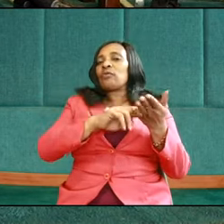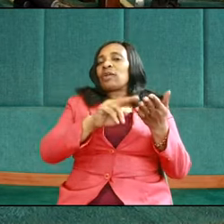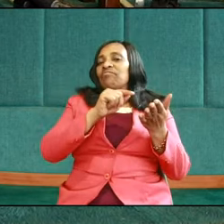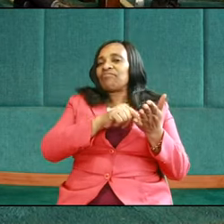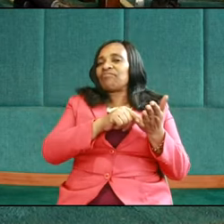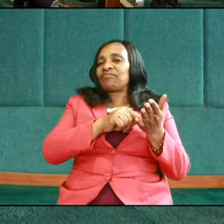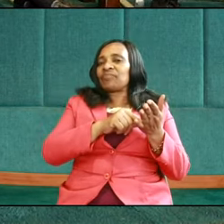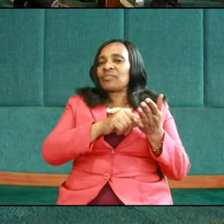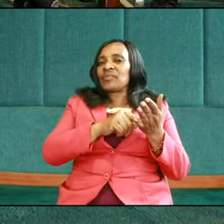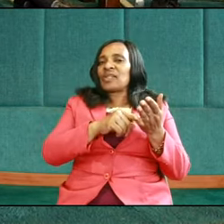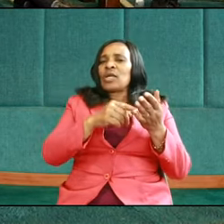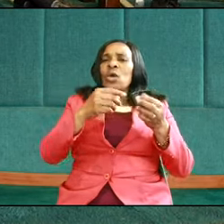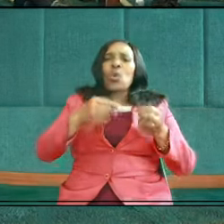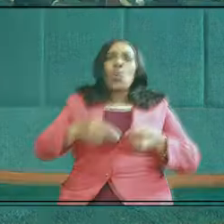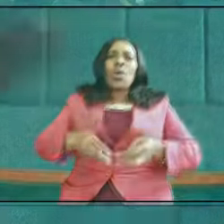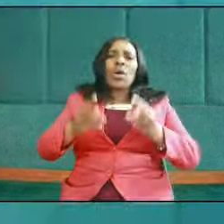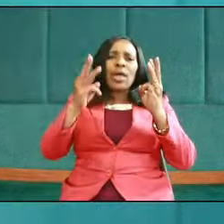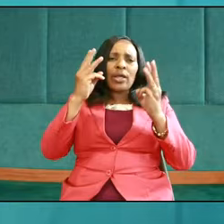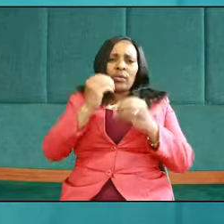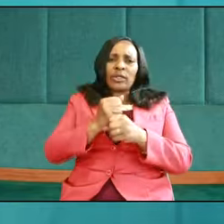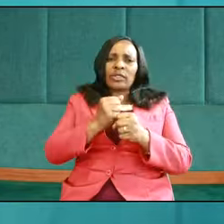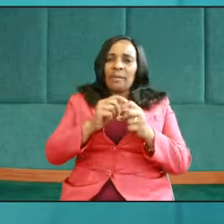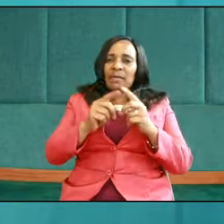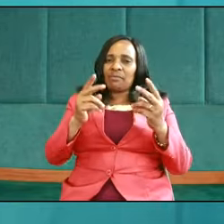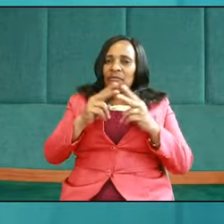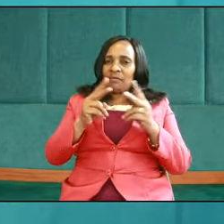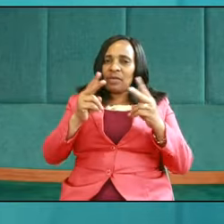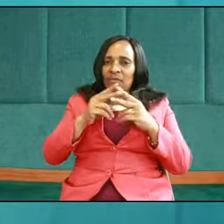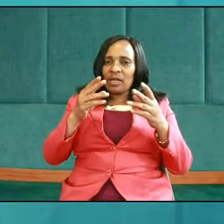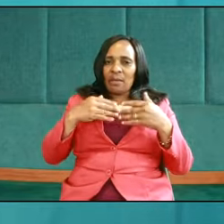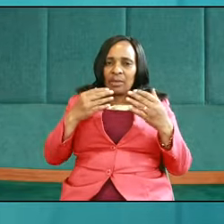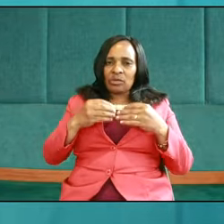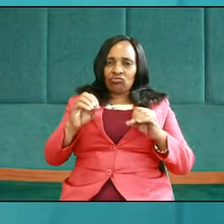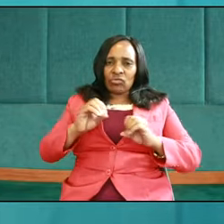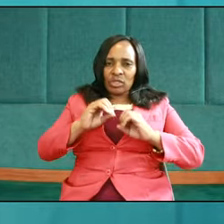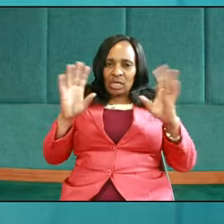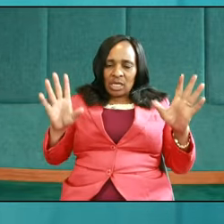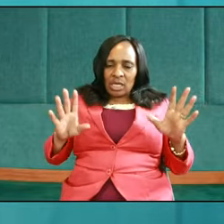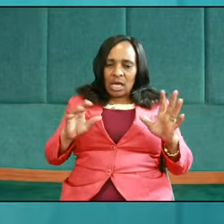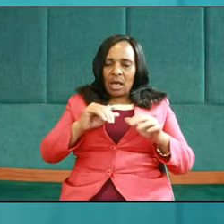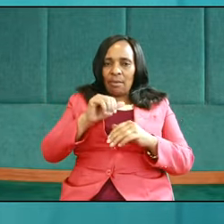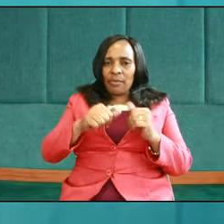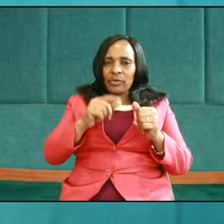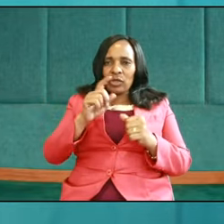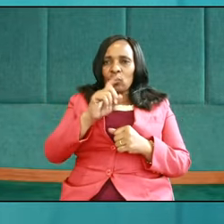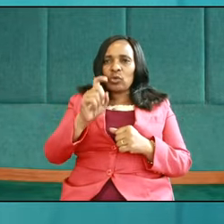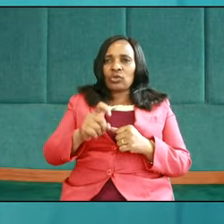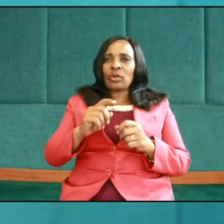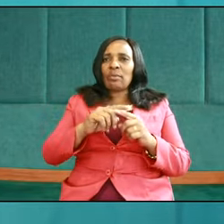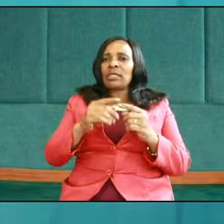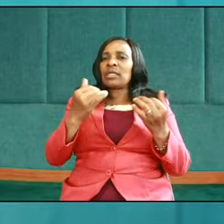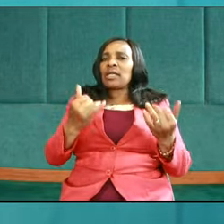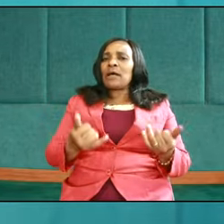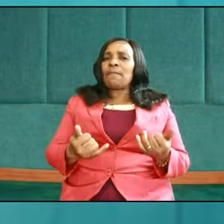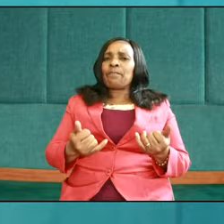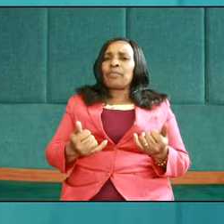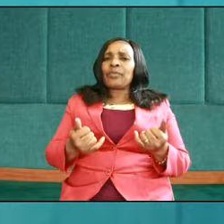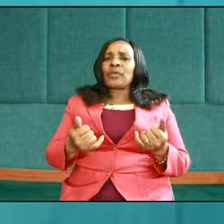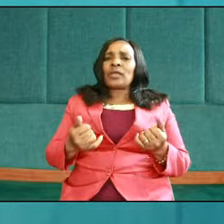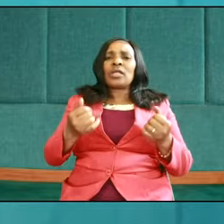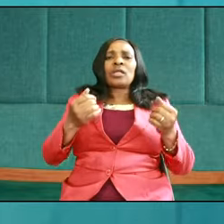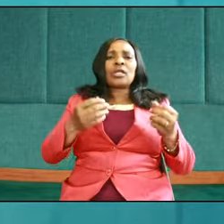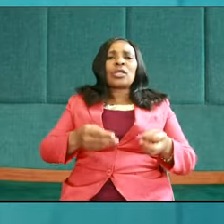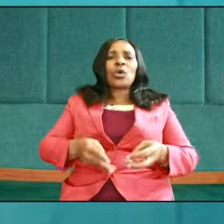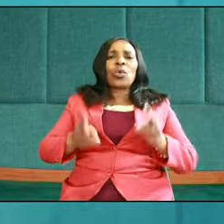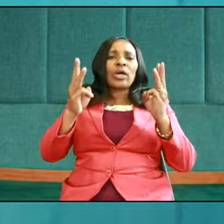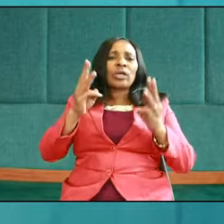it's because it's the way it's worded, but I'm very glad that you gave clarity on the question. But really, the way it's worded sort